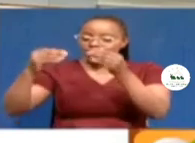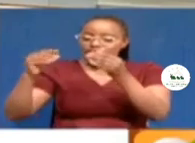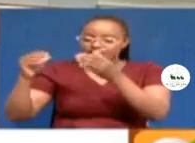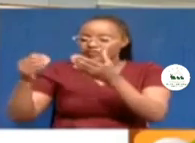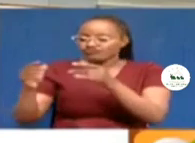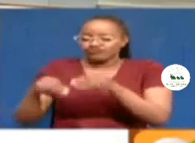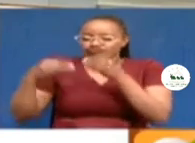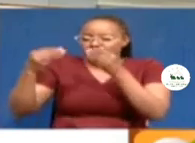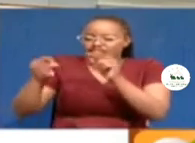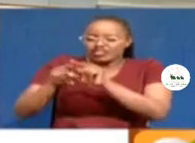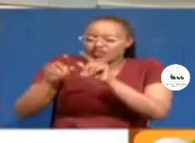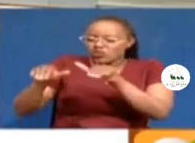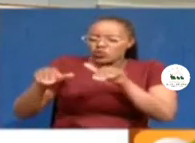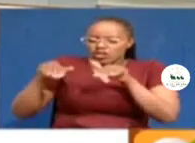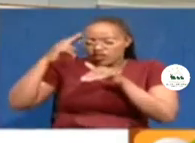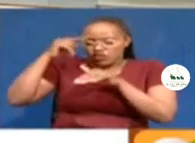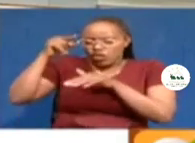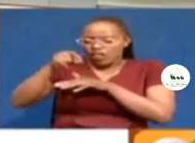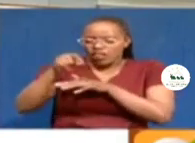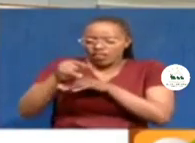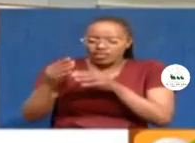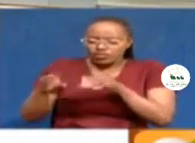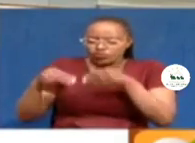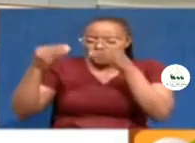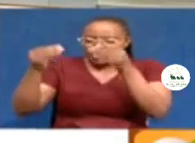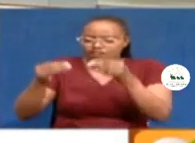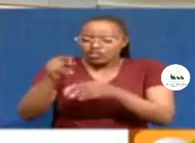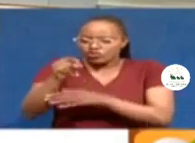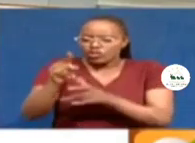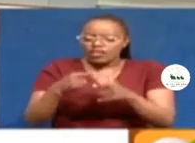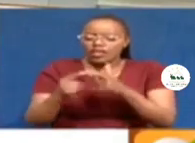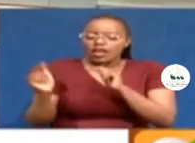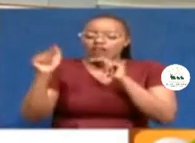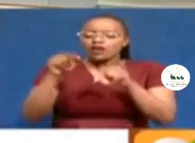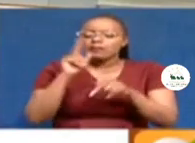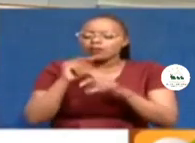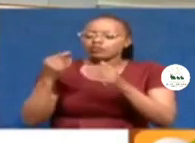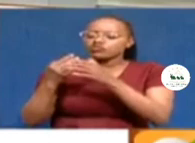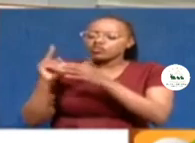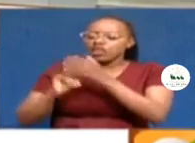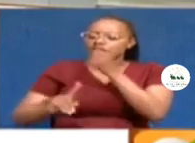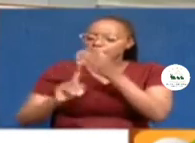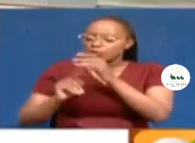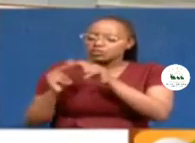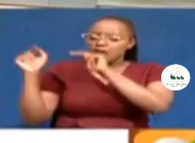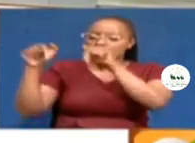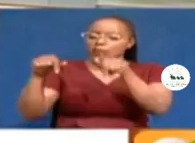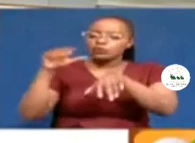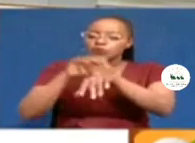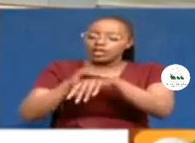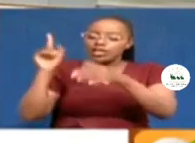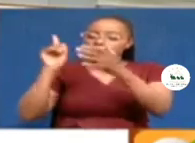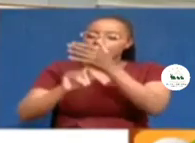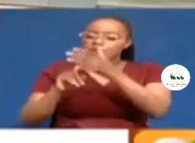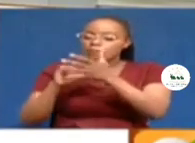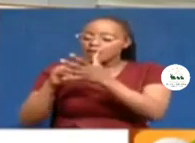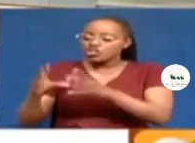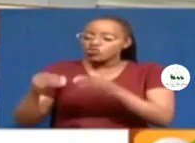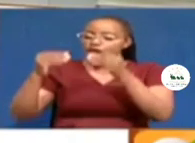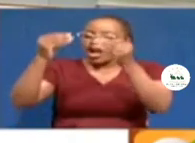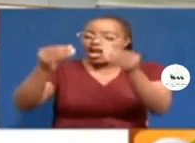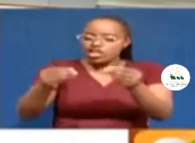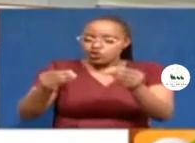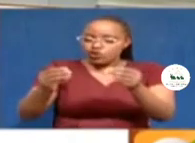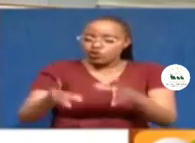and instead of him waiting there for the baton, he has come for the baton. He's saying